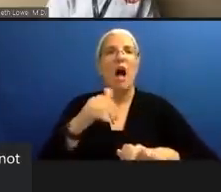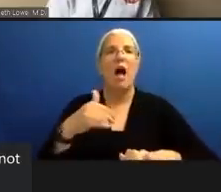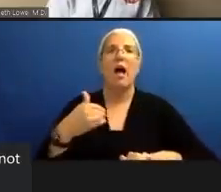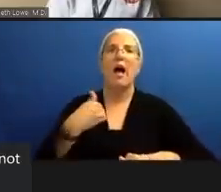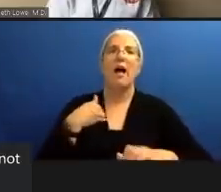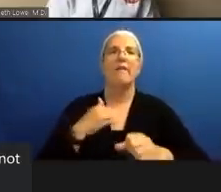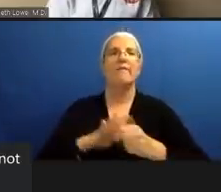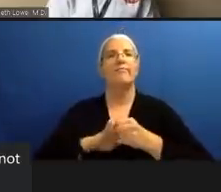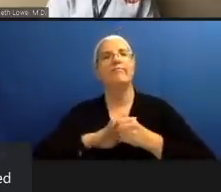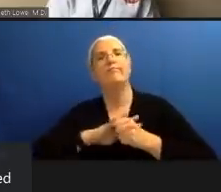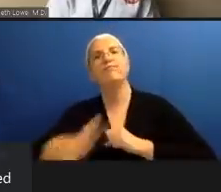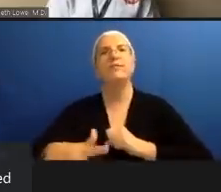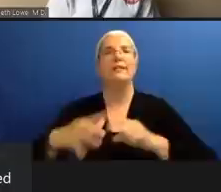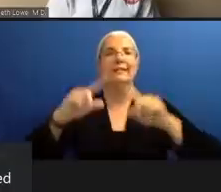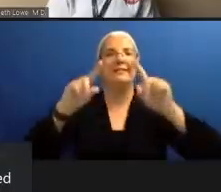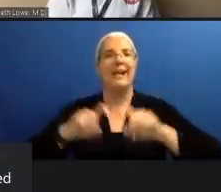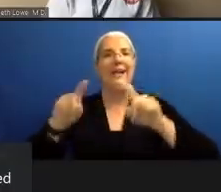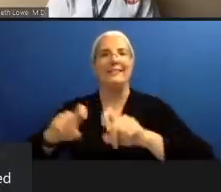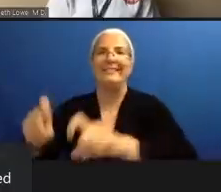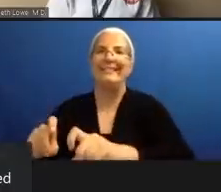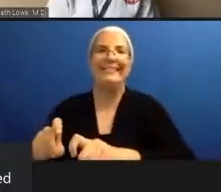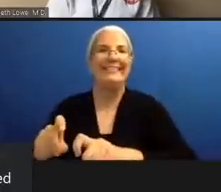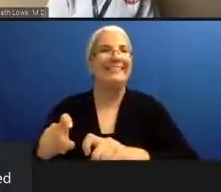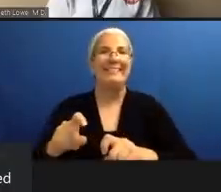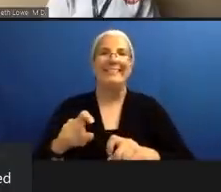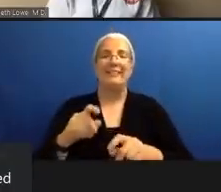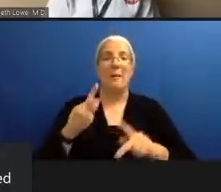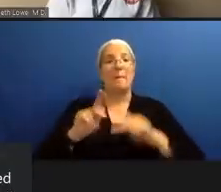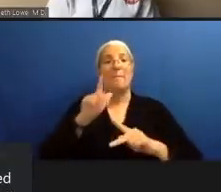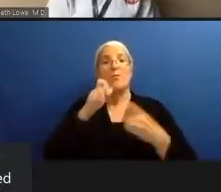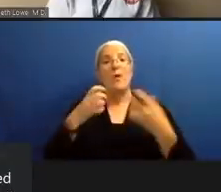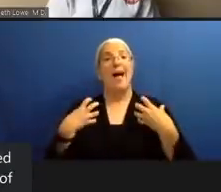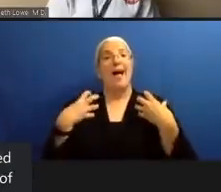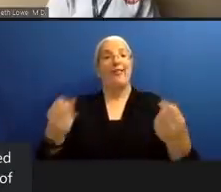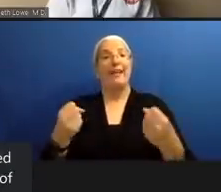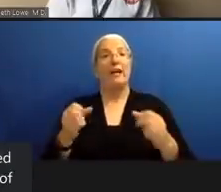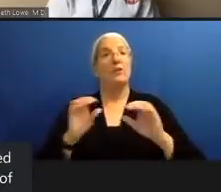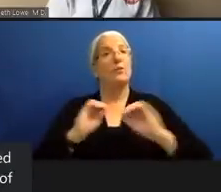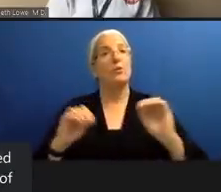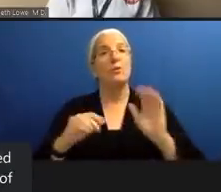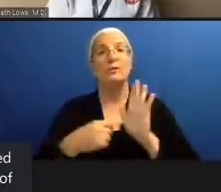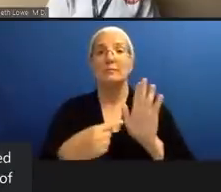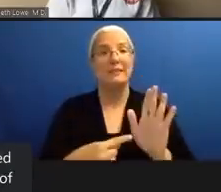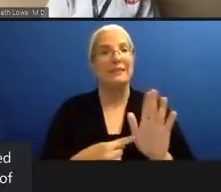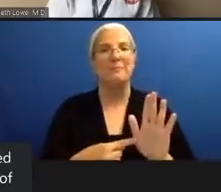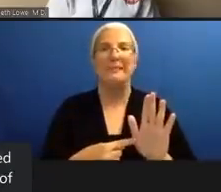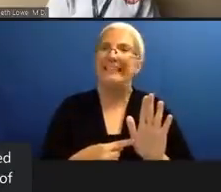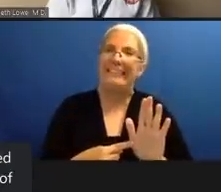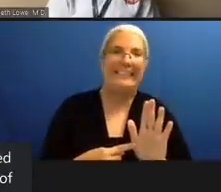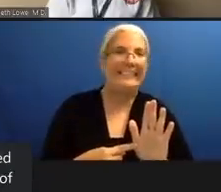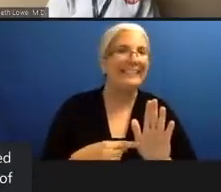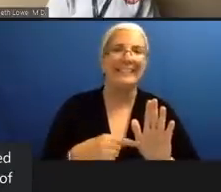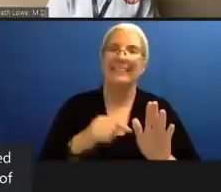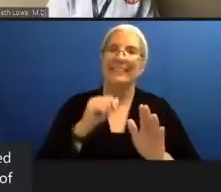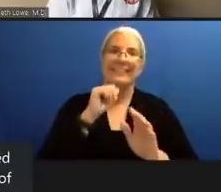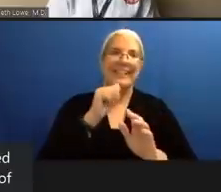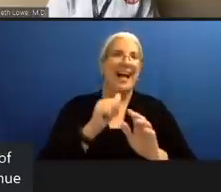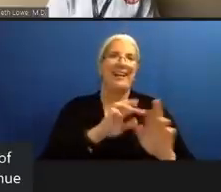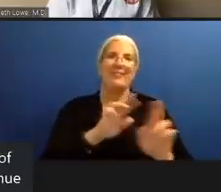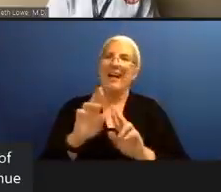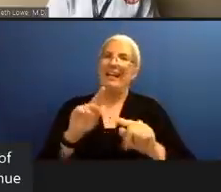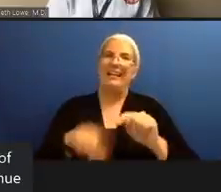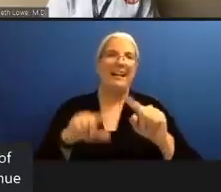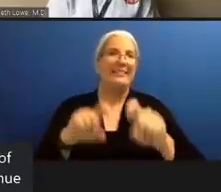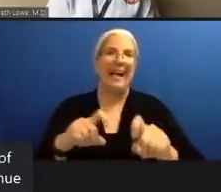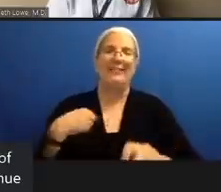just seeking testing for sort of that peace of mind and reassurance. We really need to continue to still reserve our testing resources for